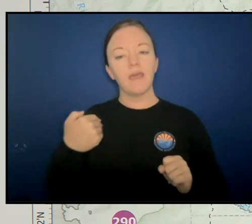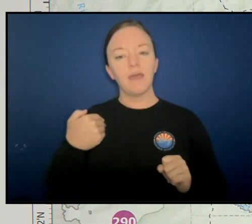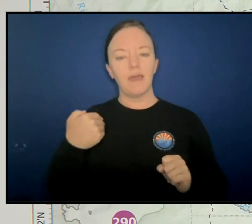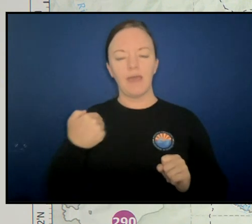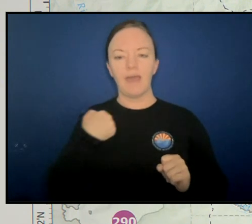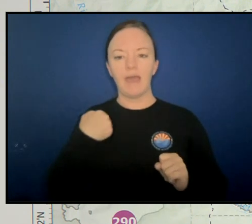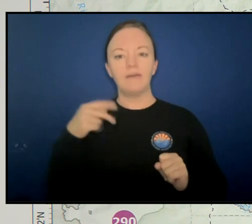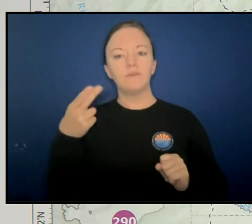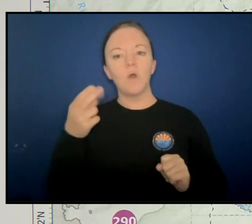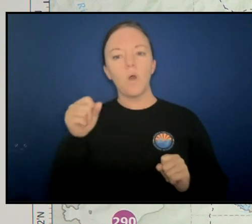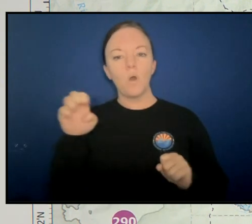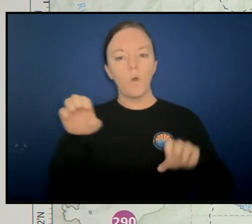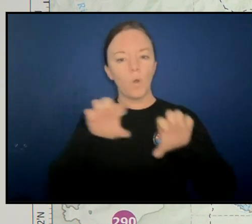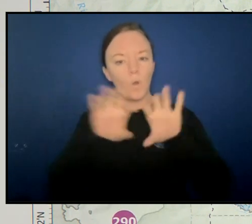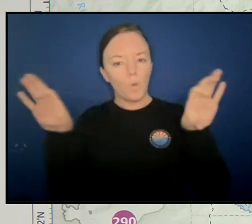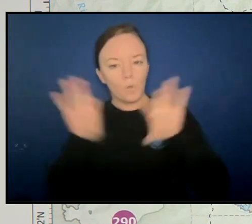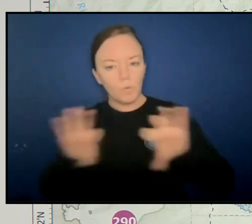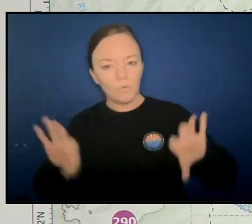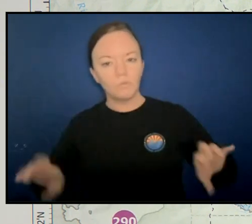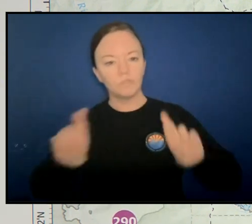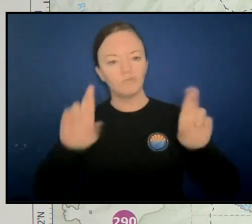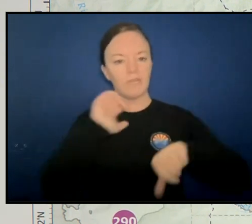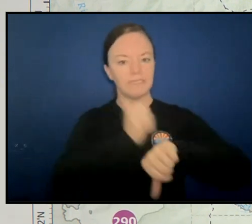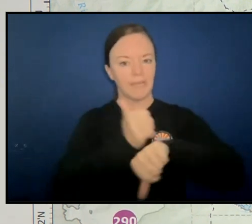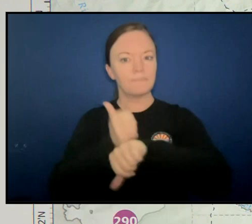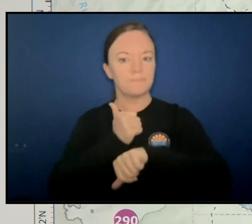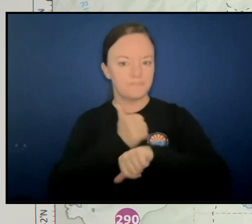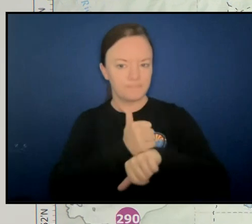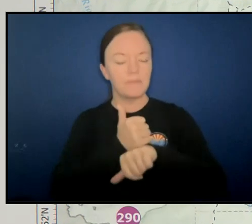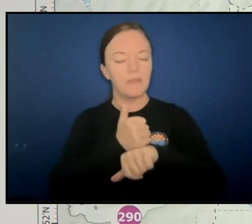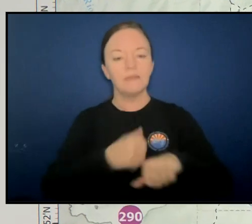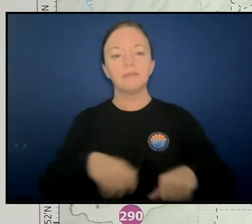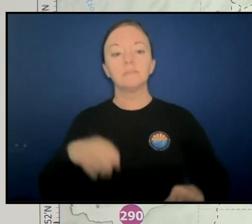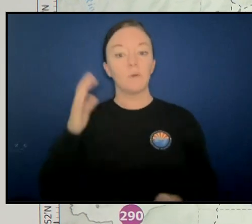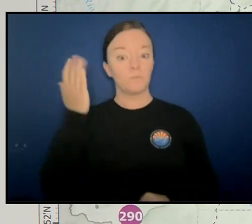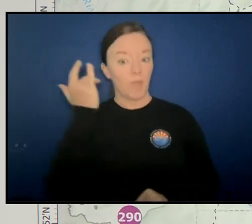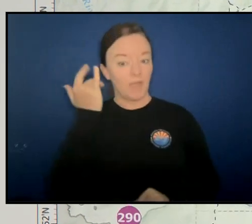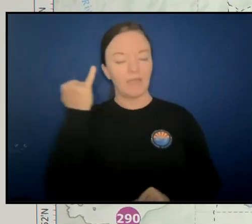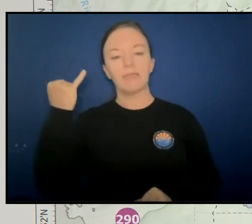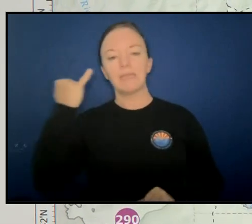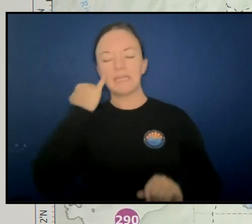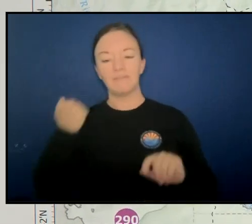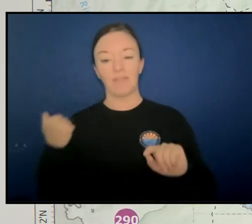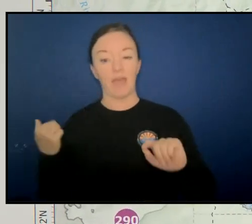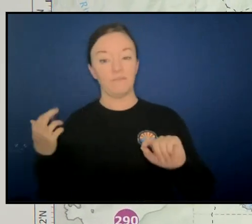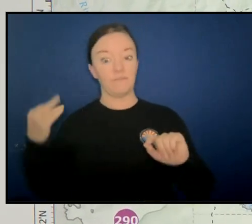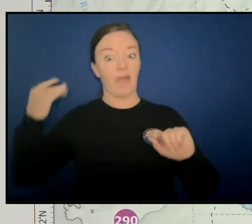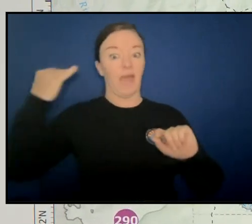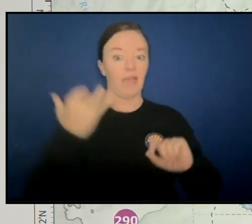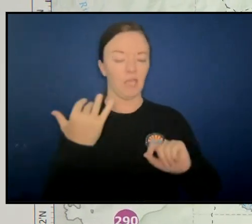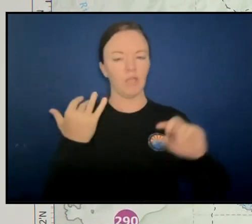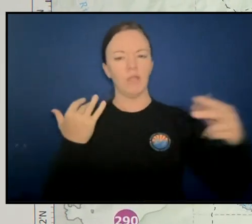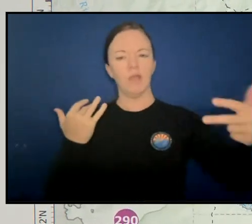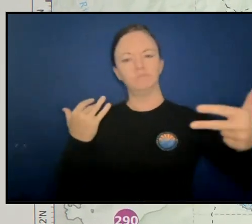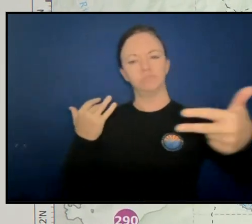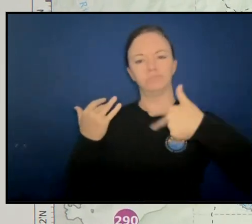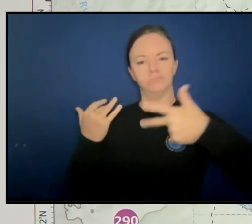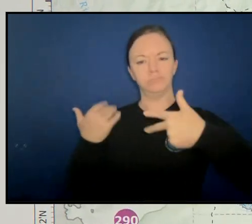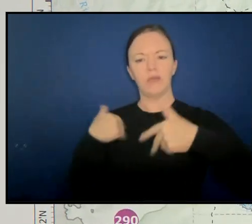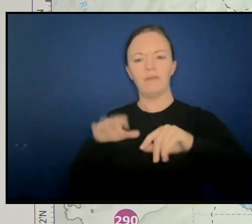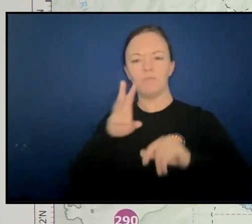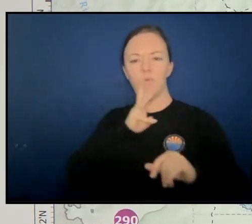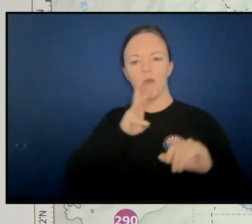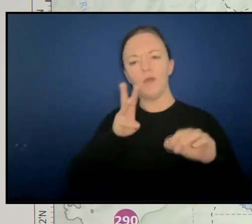getting that set up, and that's basically just to prevent any fire that comes out of here from squirting around and coming up that Rio Valdez Canyon or